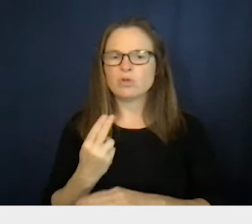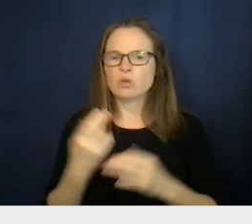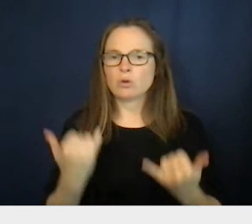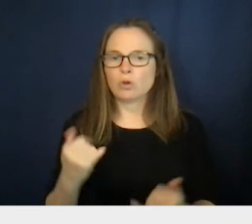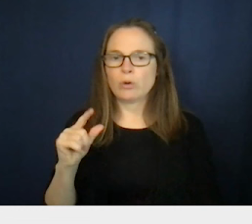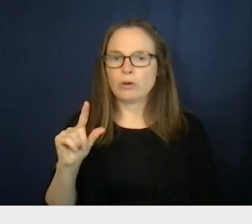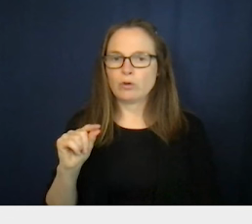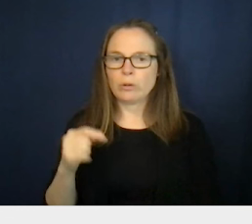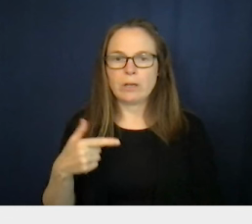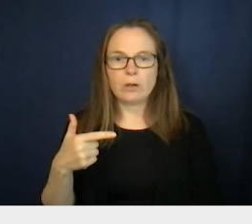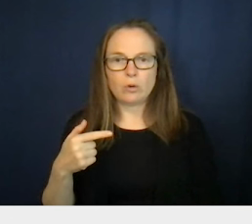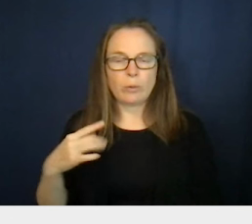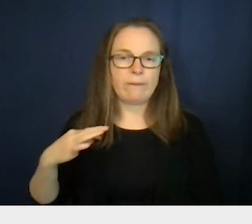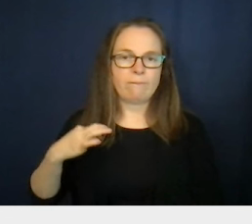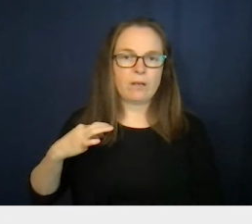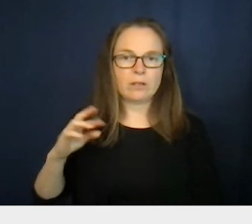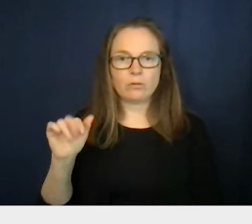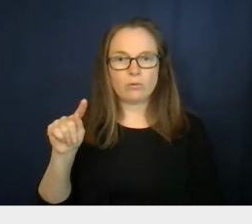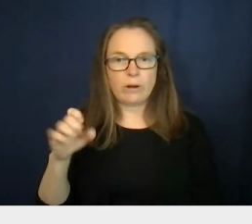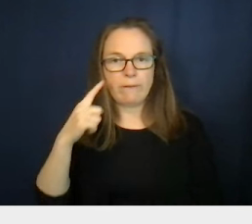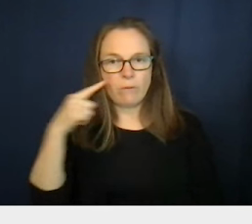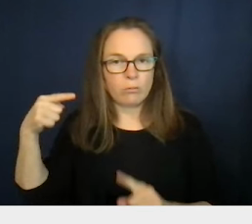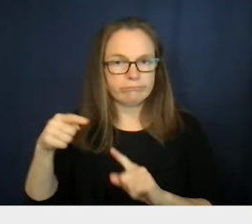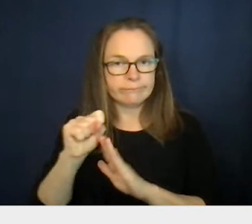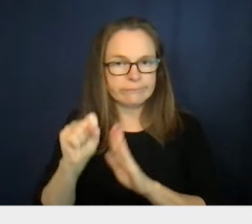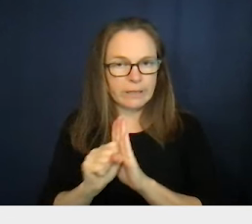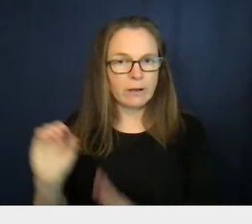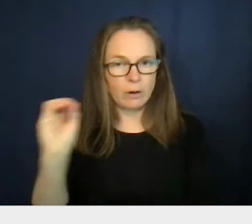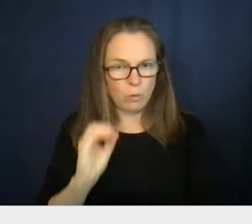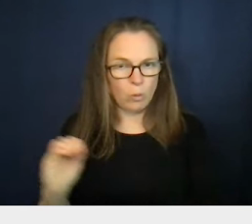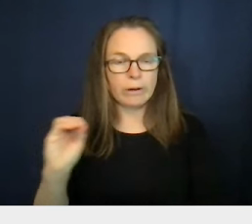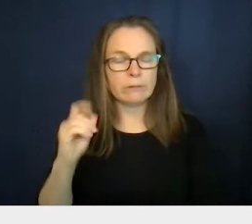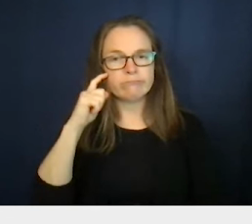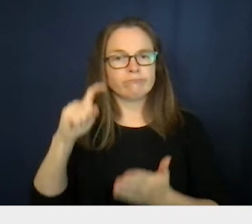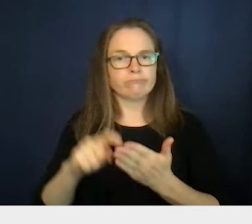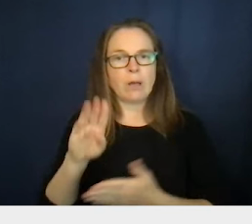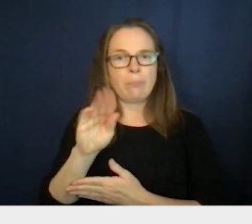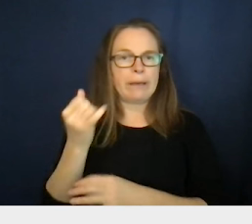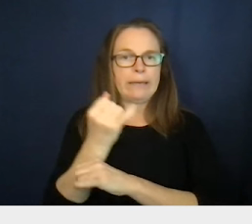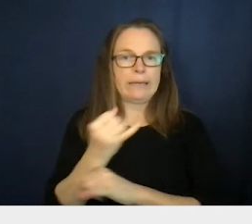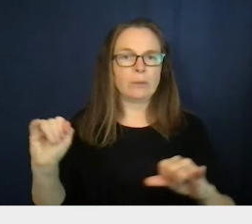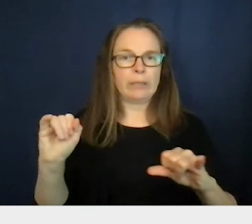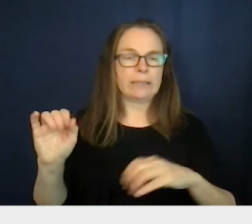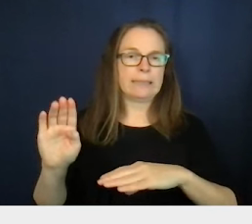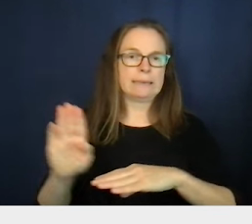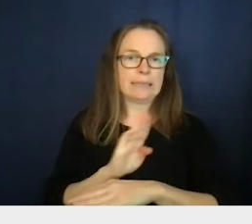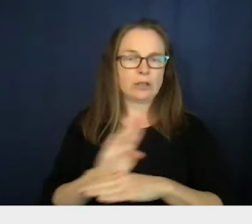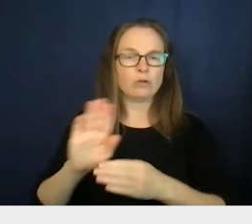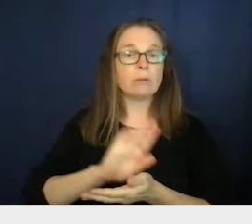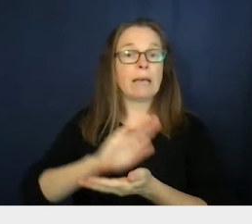2021 volunteer rate for Oregon as recognized by the independent sector, and that amount is